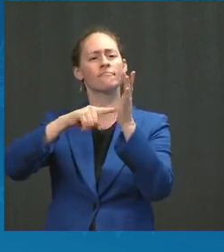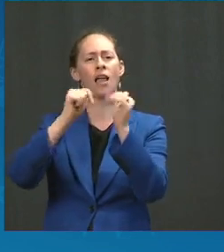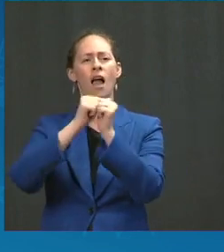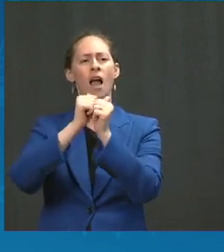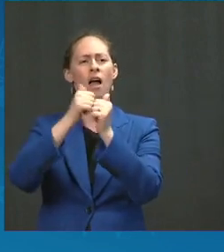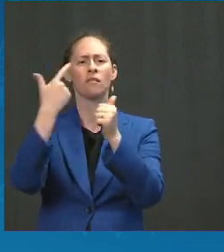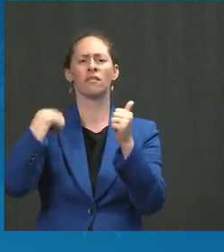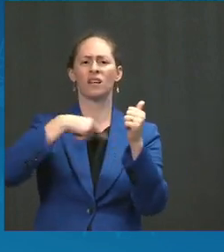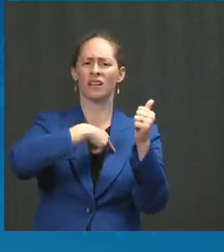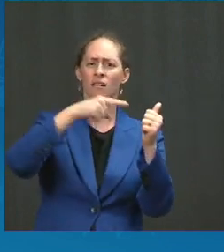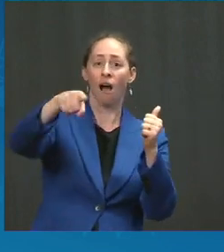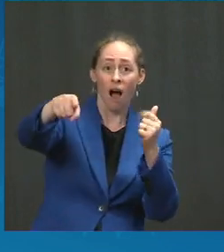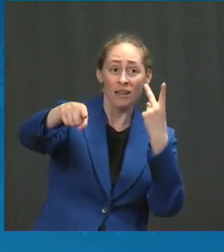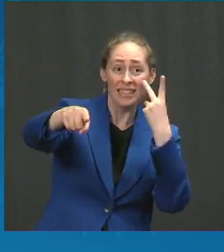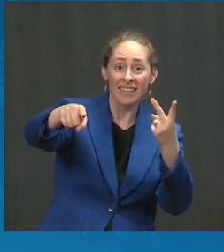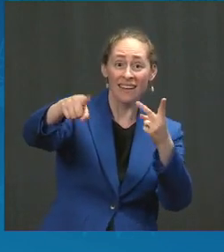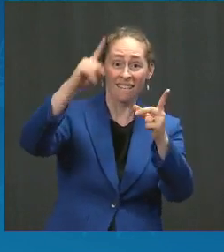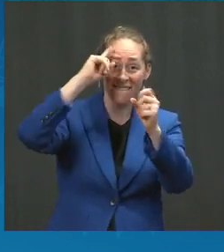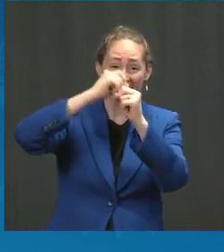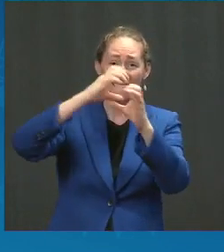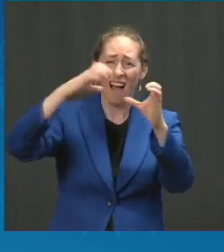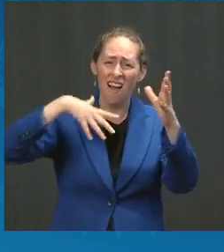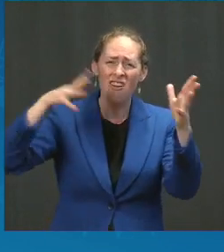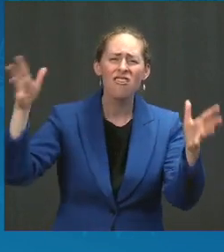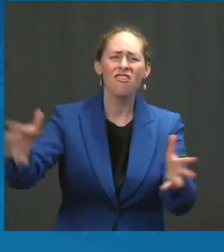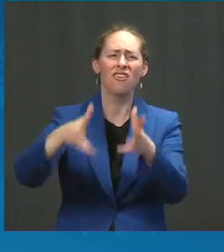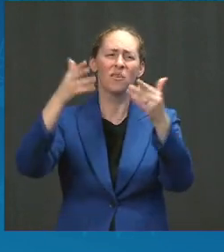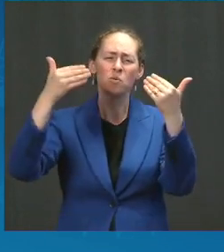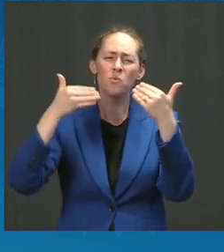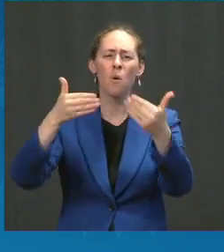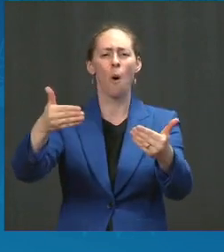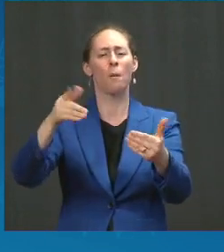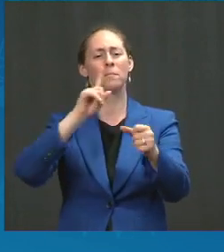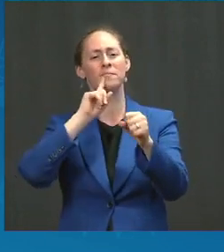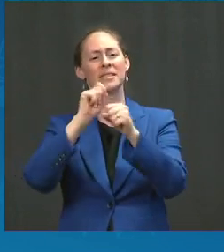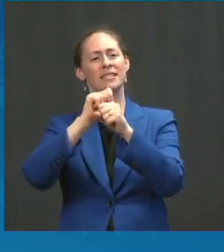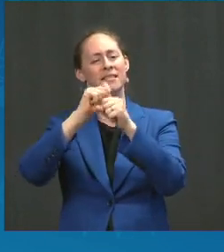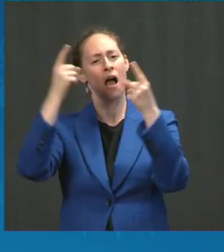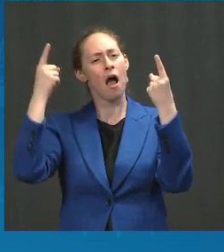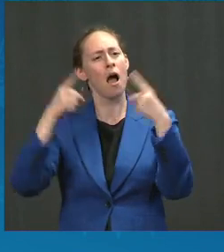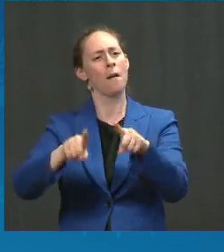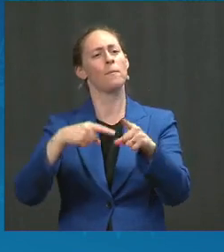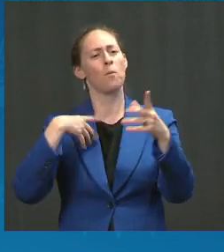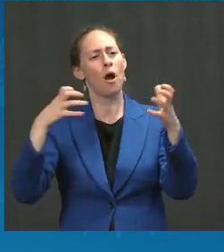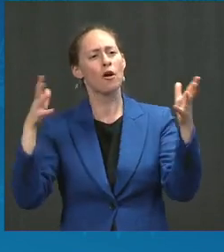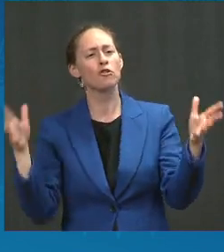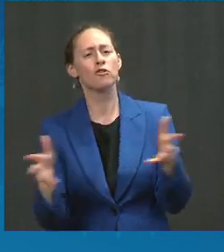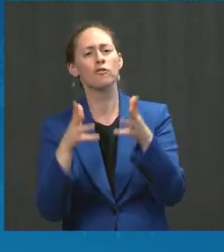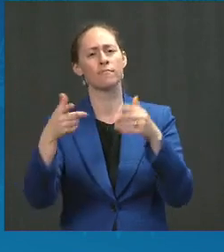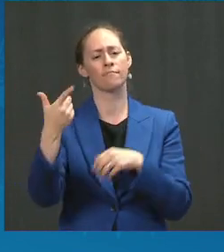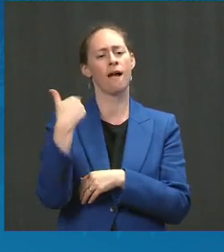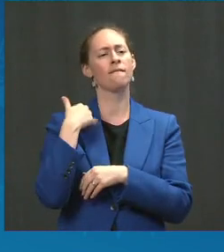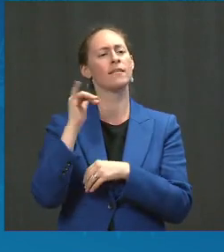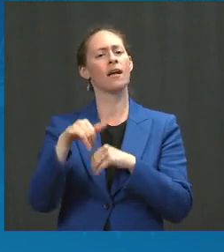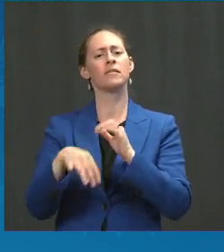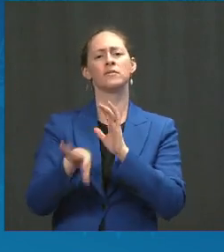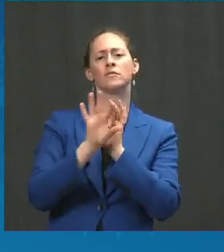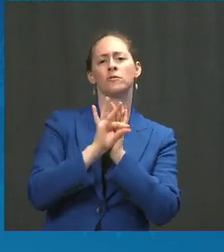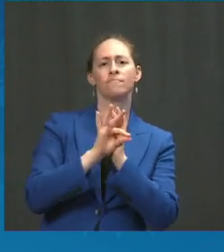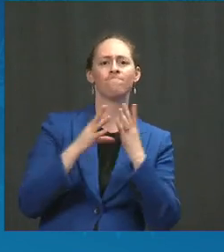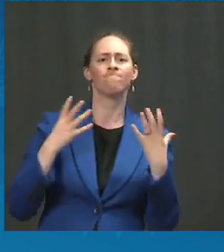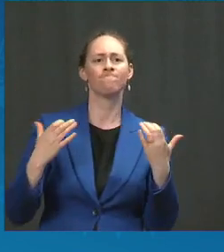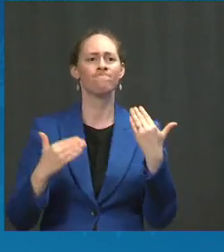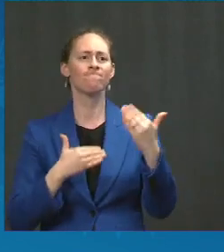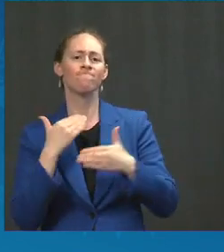vision and to actualize that vision, encouraging people to have choices and exercise those choices, to